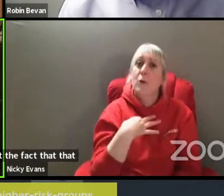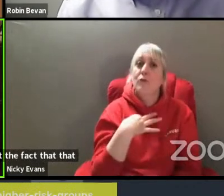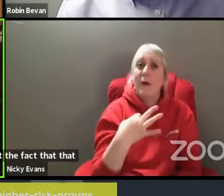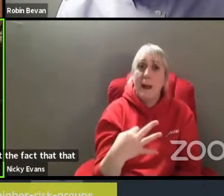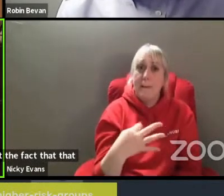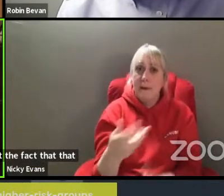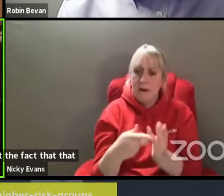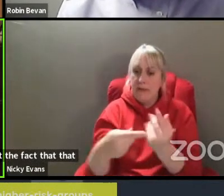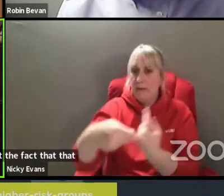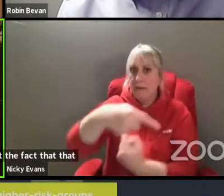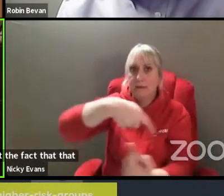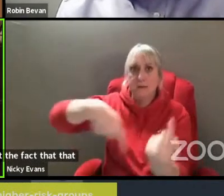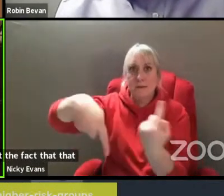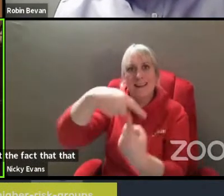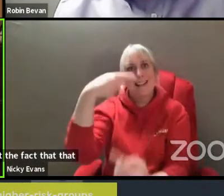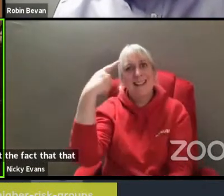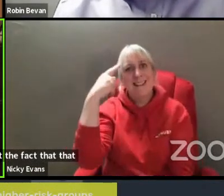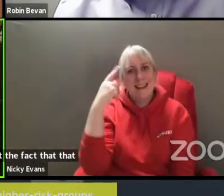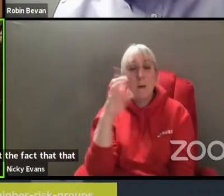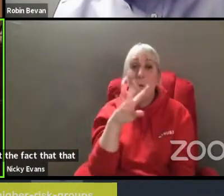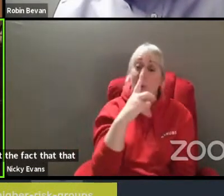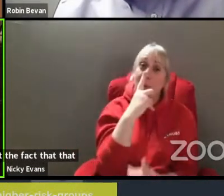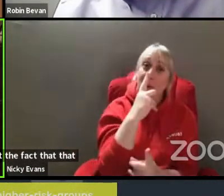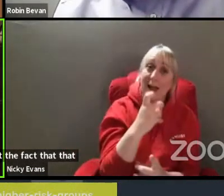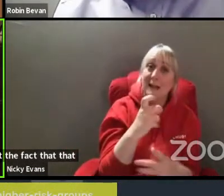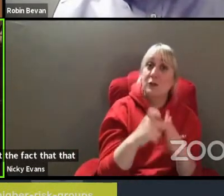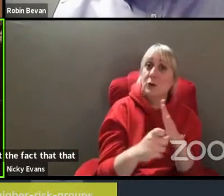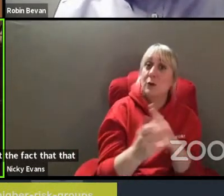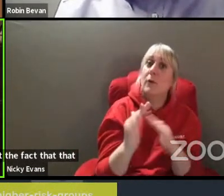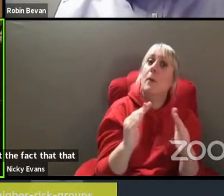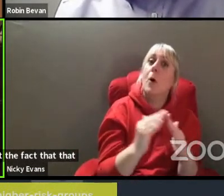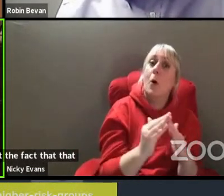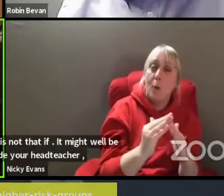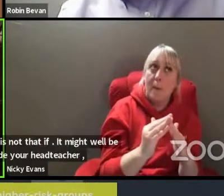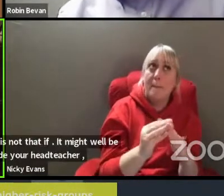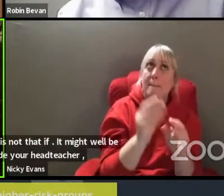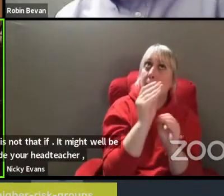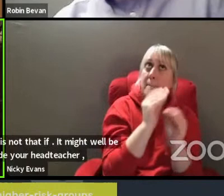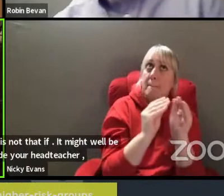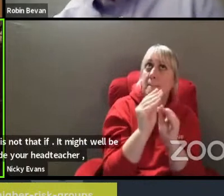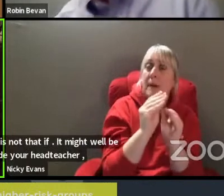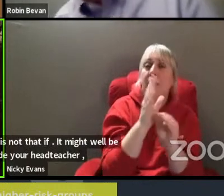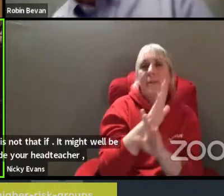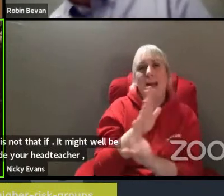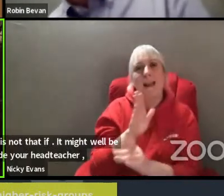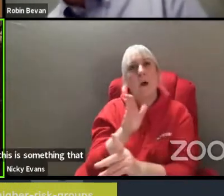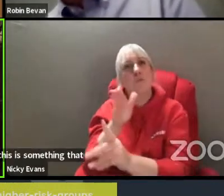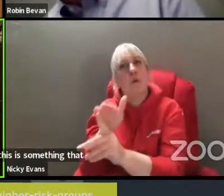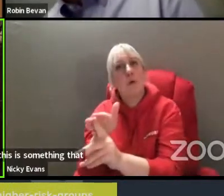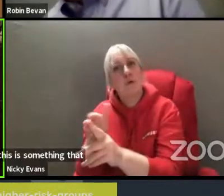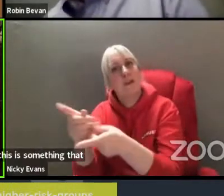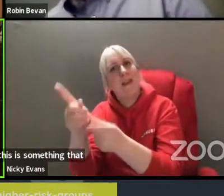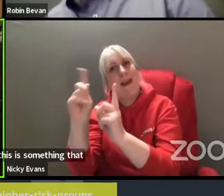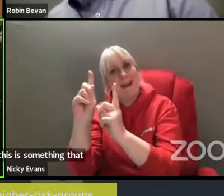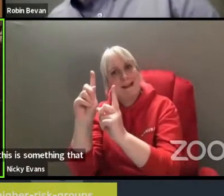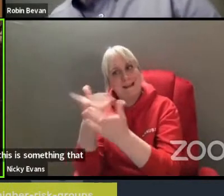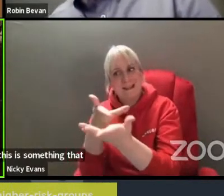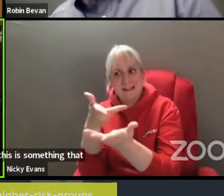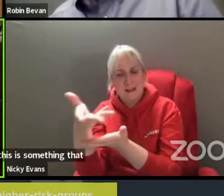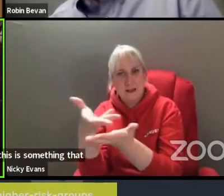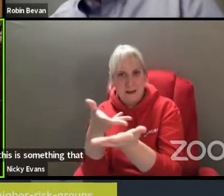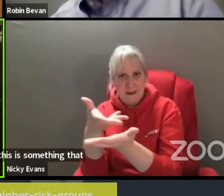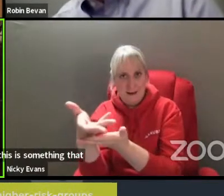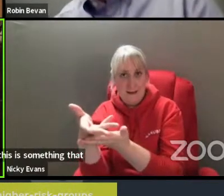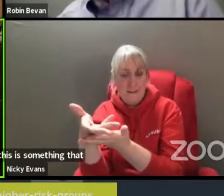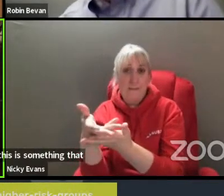people about and think about what you can do from home and then approach the head with it in those ways. But we know that